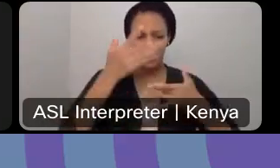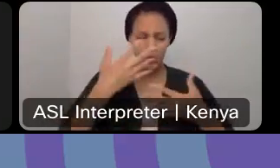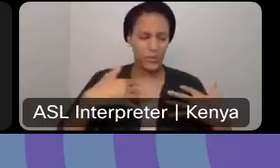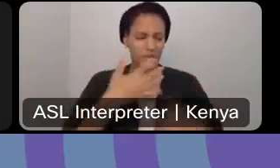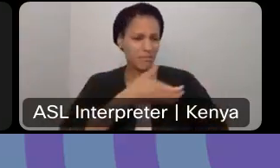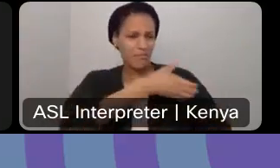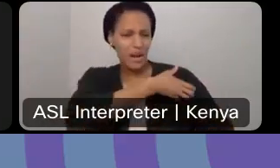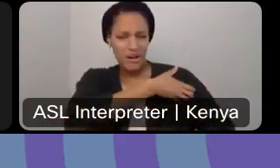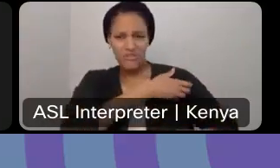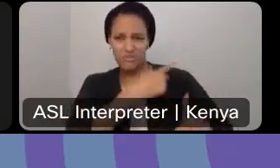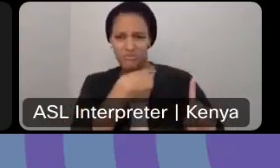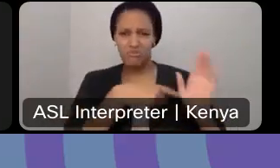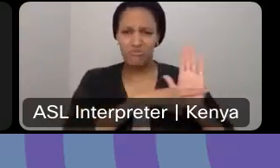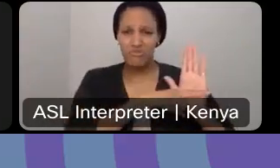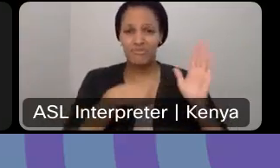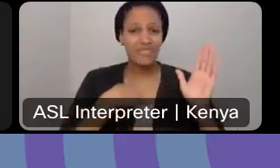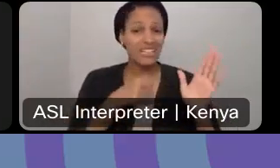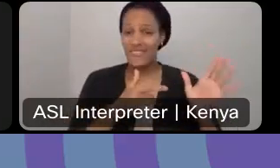safe with people knowing.